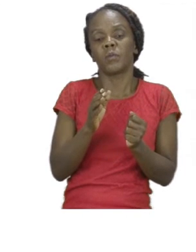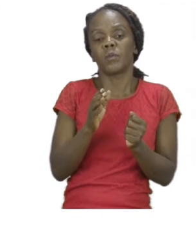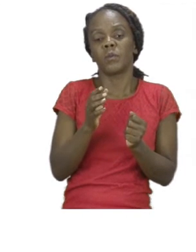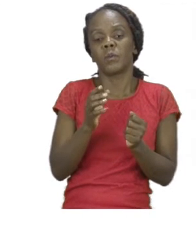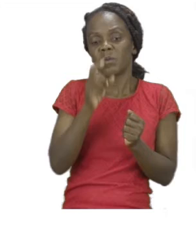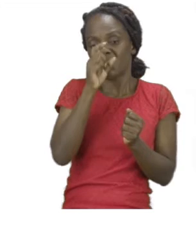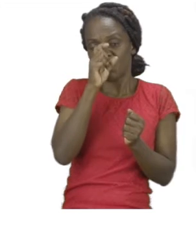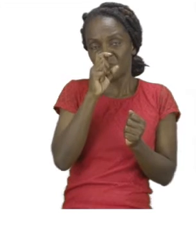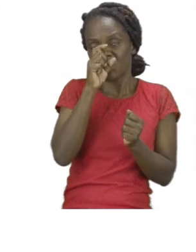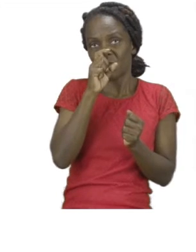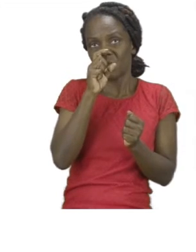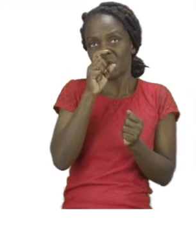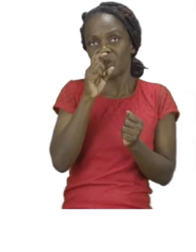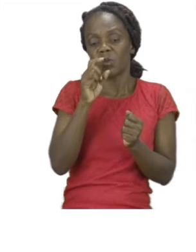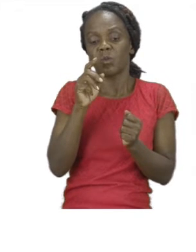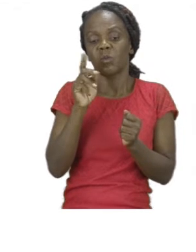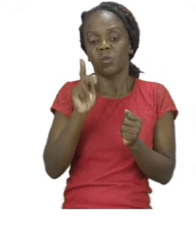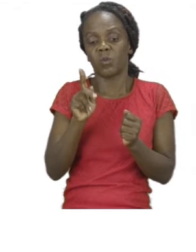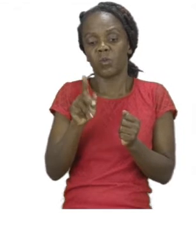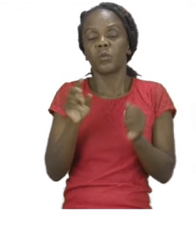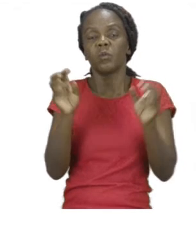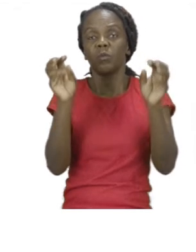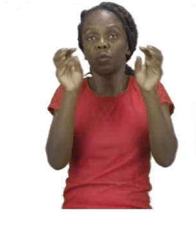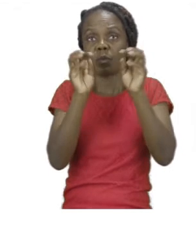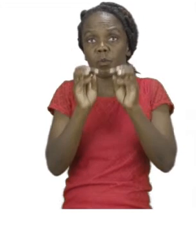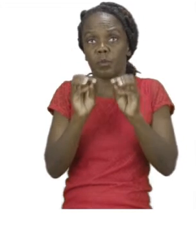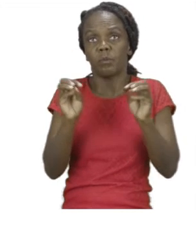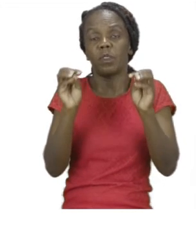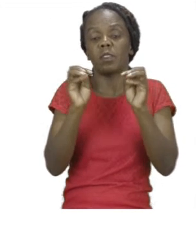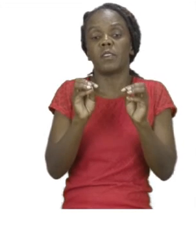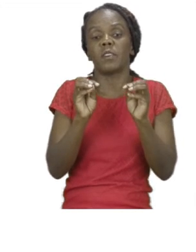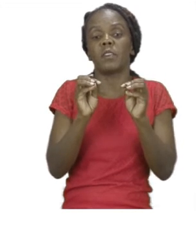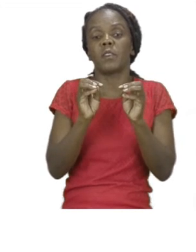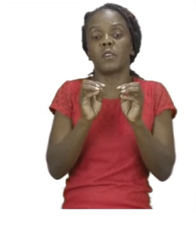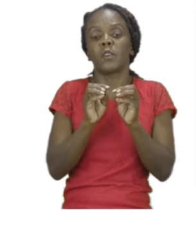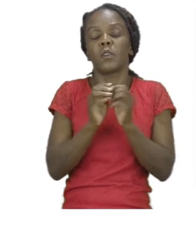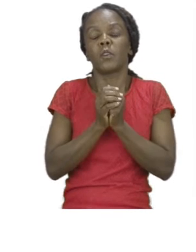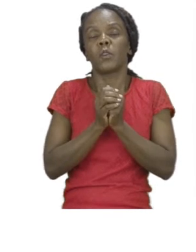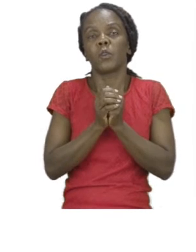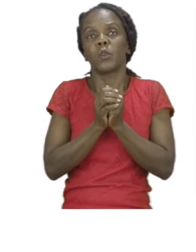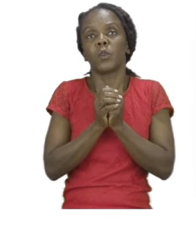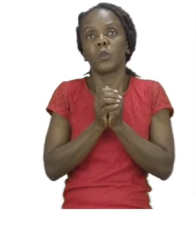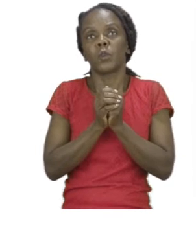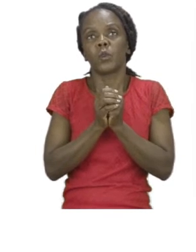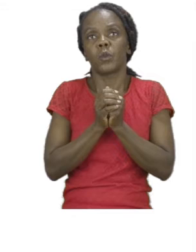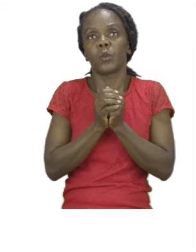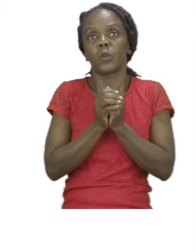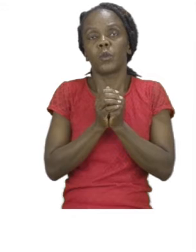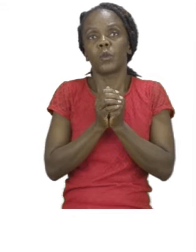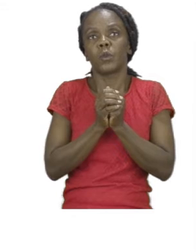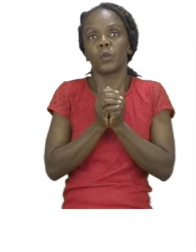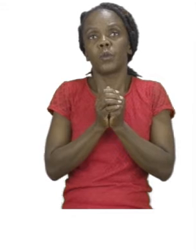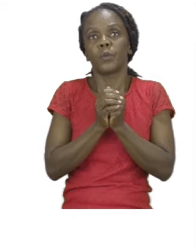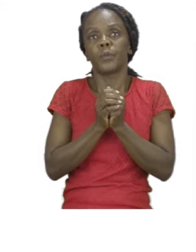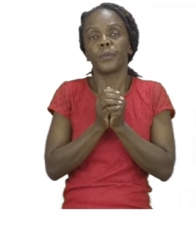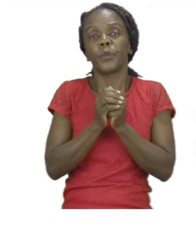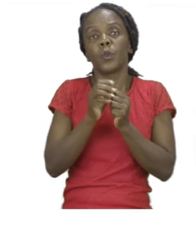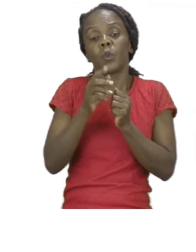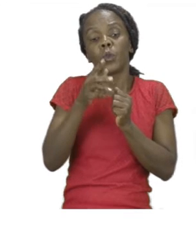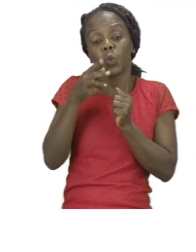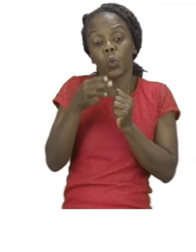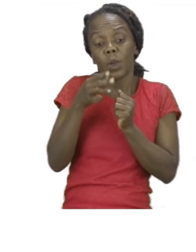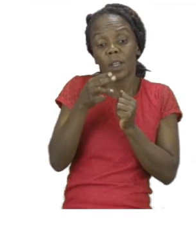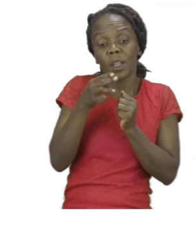to cut them out and then take your glue and paste them next to their other family members at